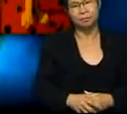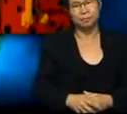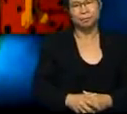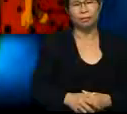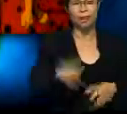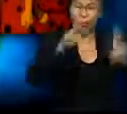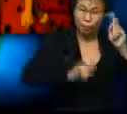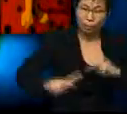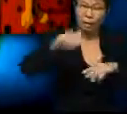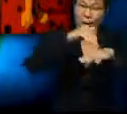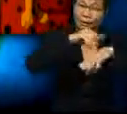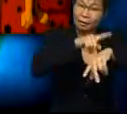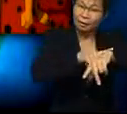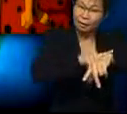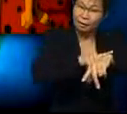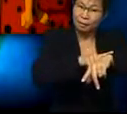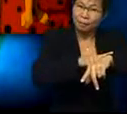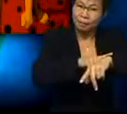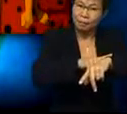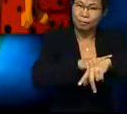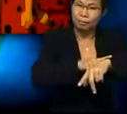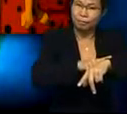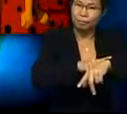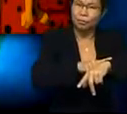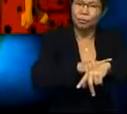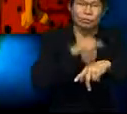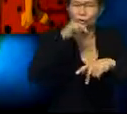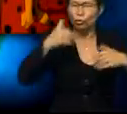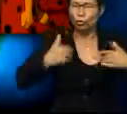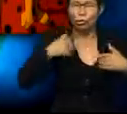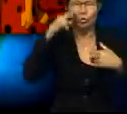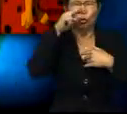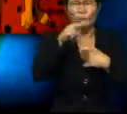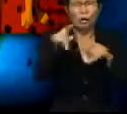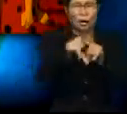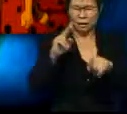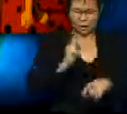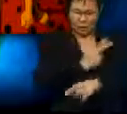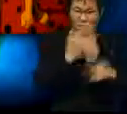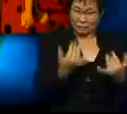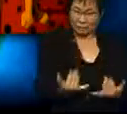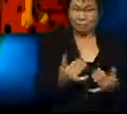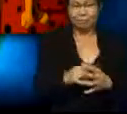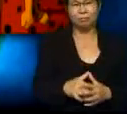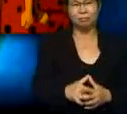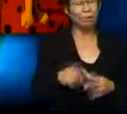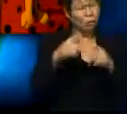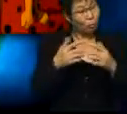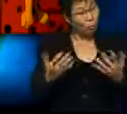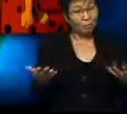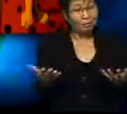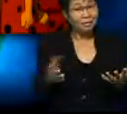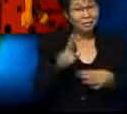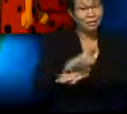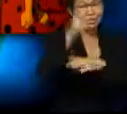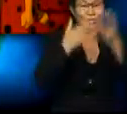The people at that time, they do not look very much like us, do they? Well, they